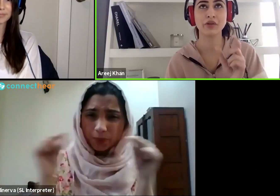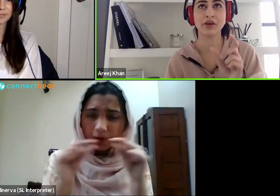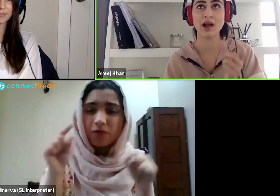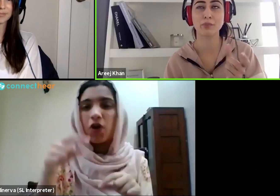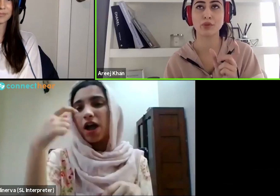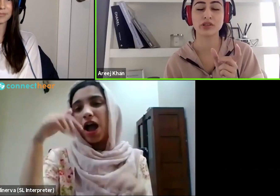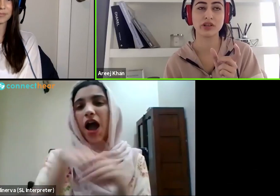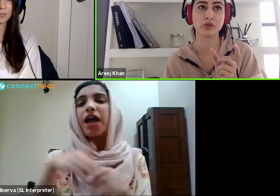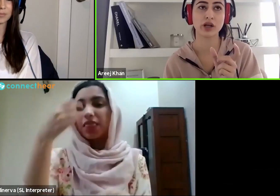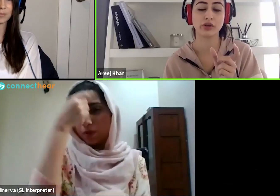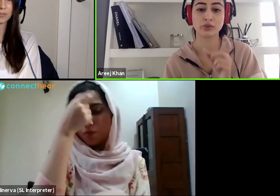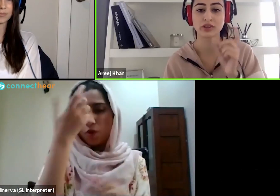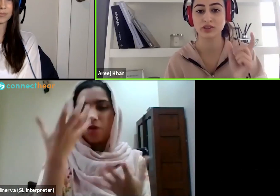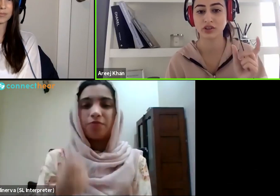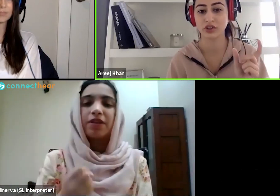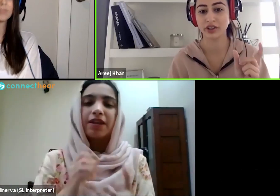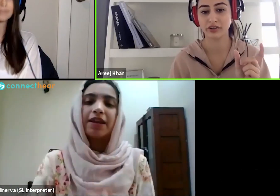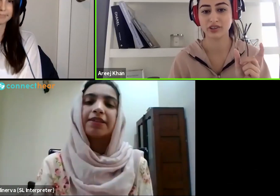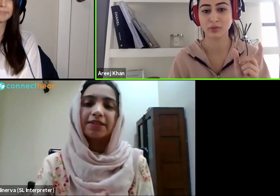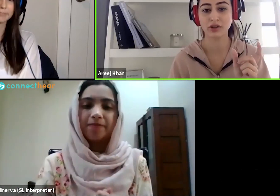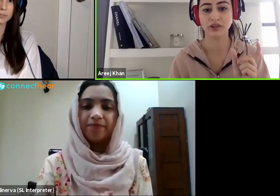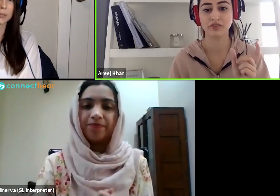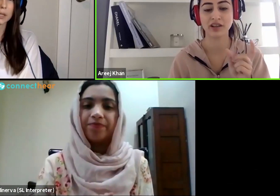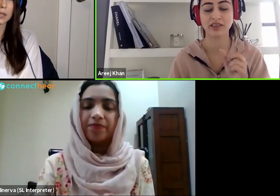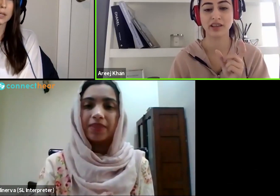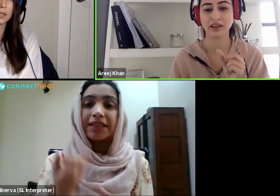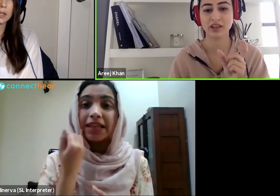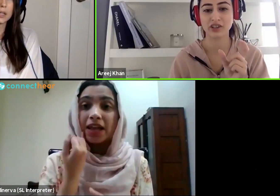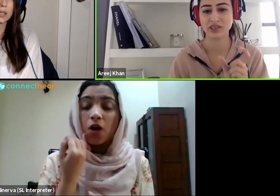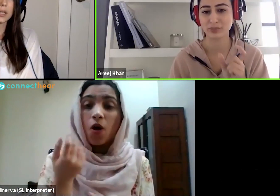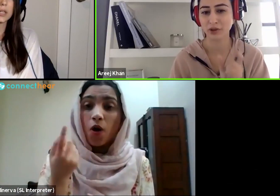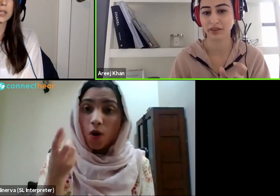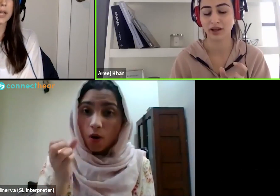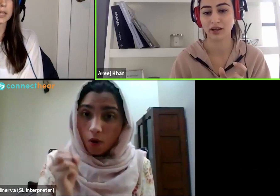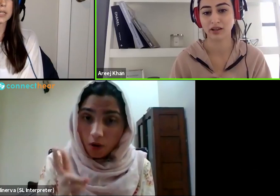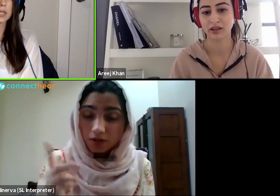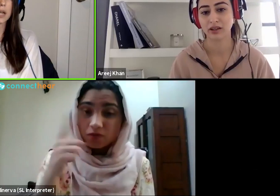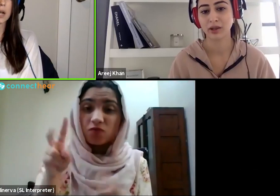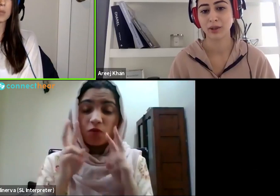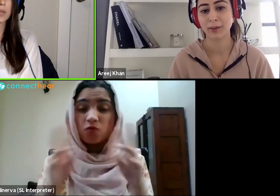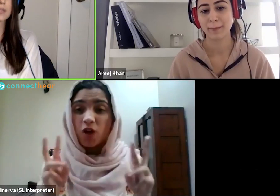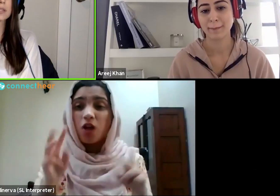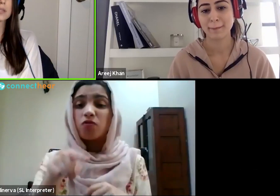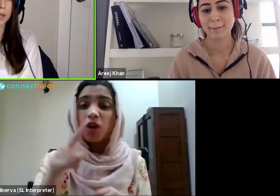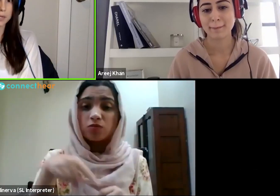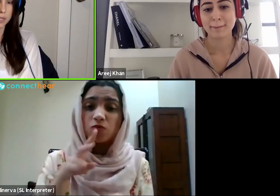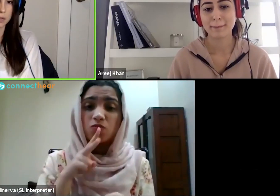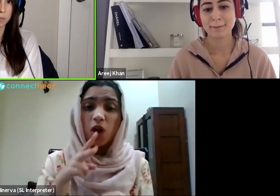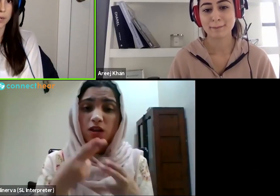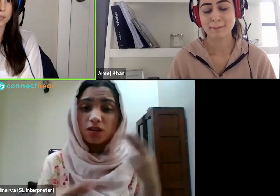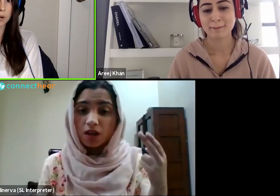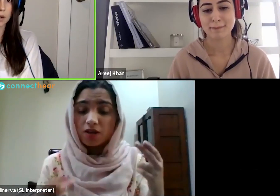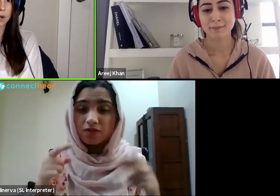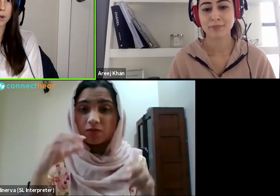is where the gap was in your diagnosis earlier as well. The fact that they didn't actually spot that. Yes, they